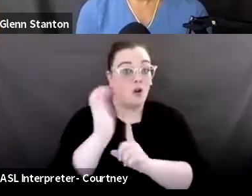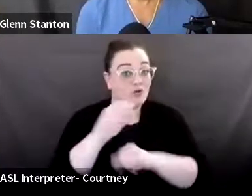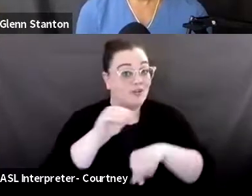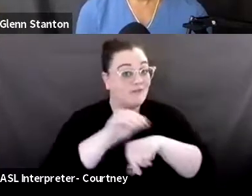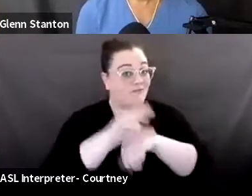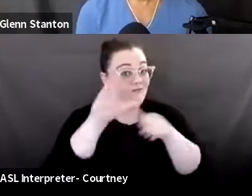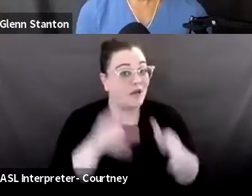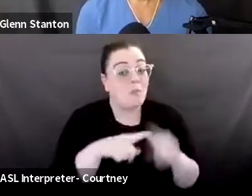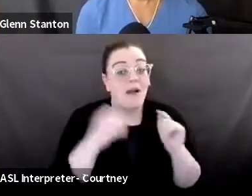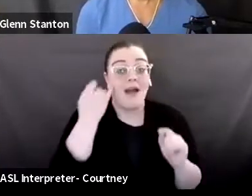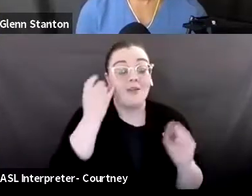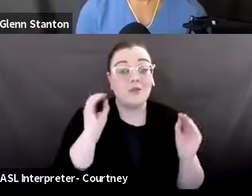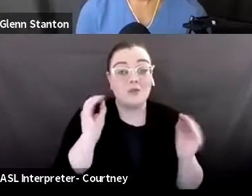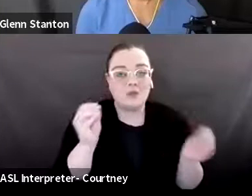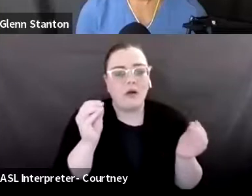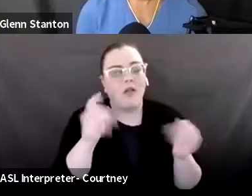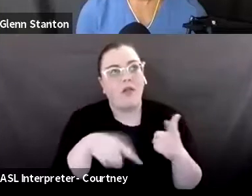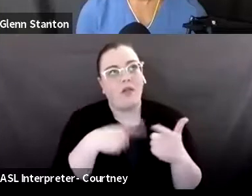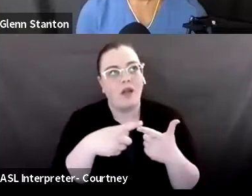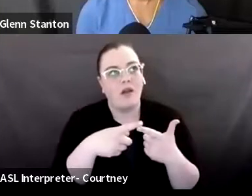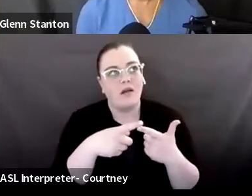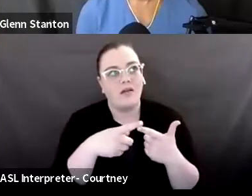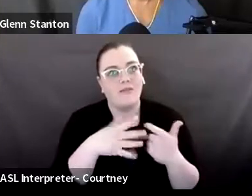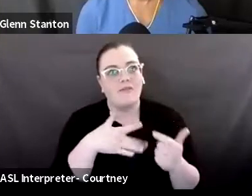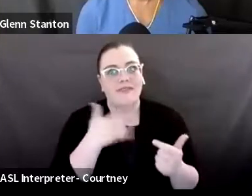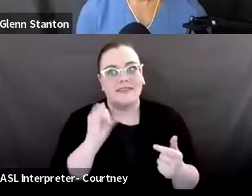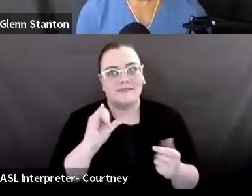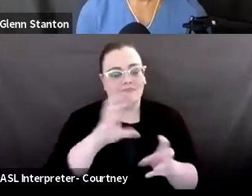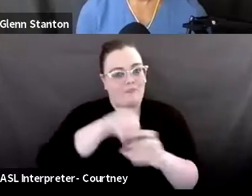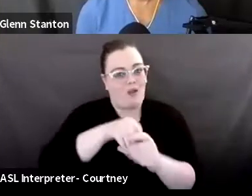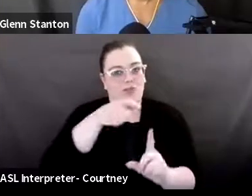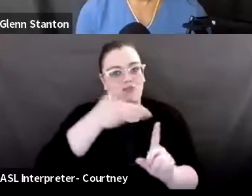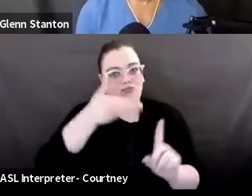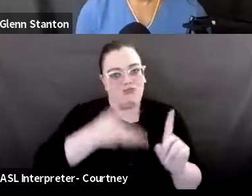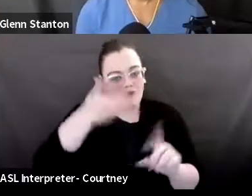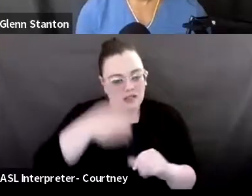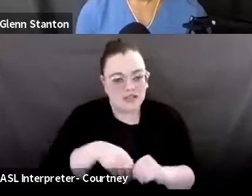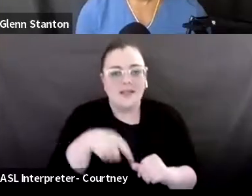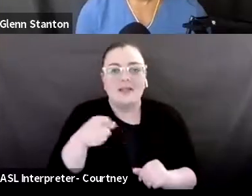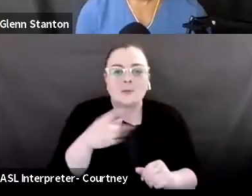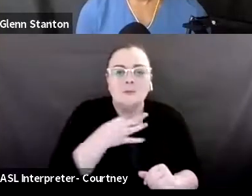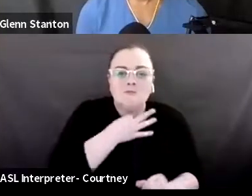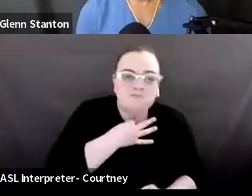don't, I think it's a posture of who you are. I think it's being curious. I think that, and ideally